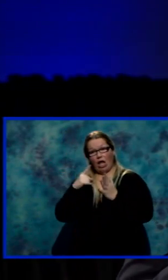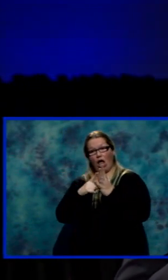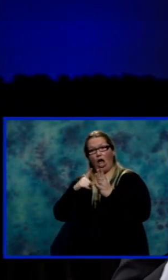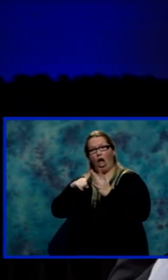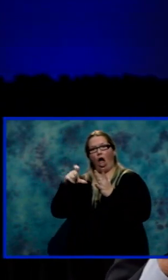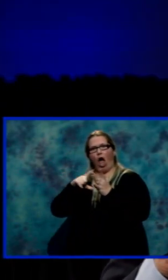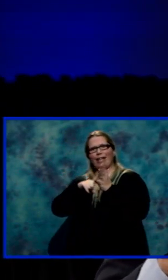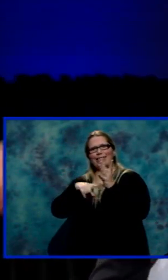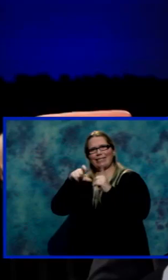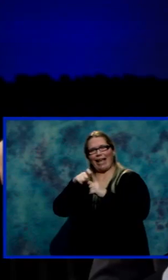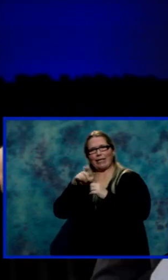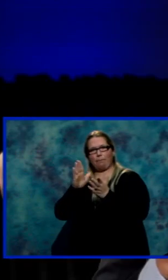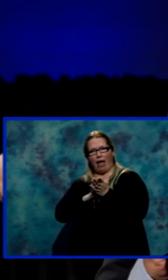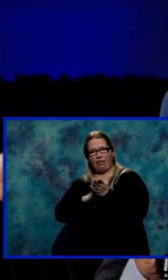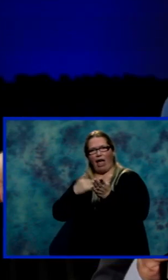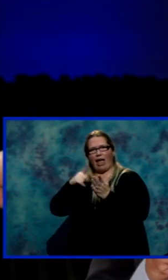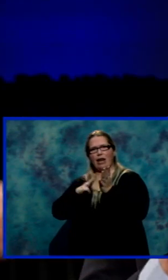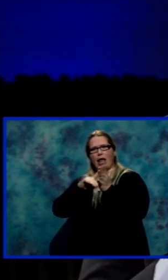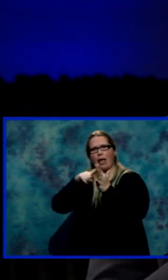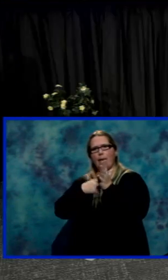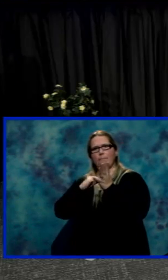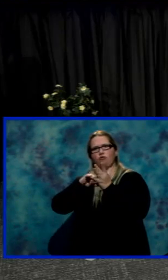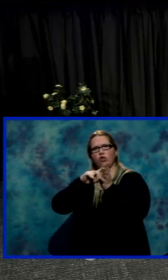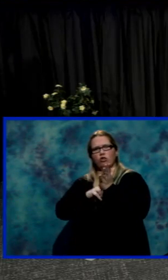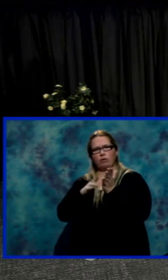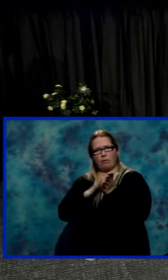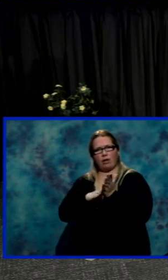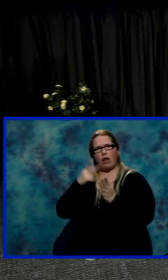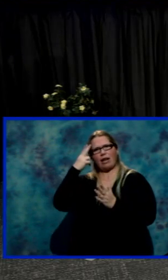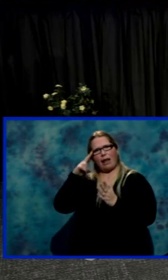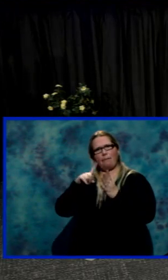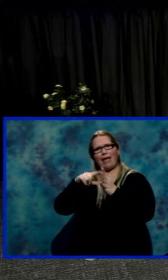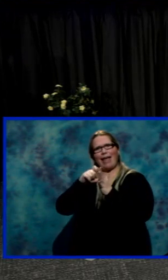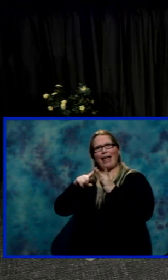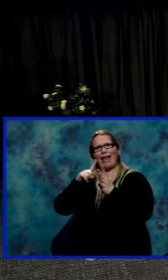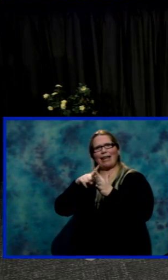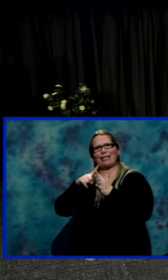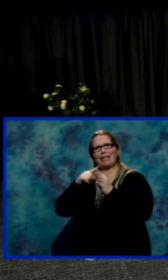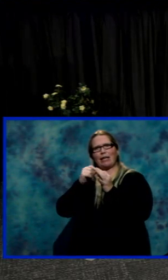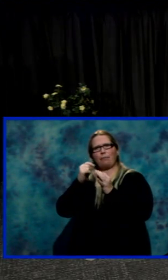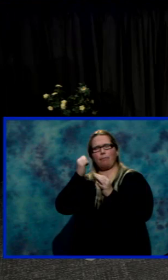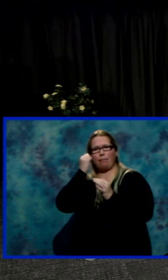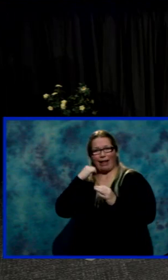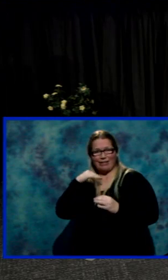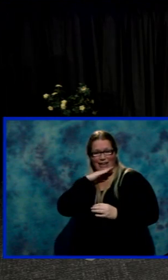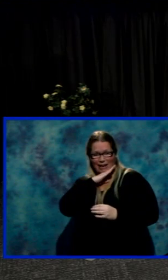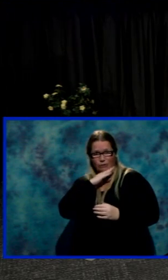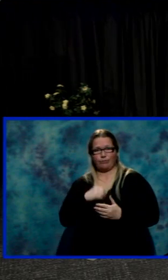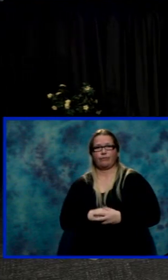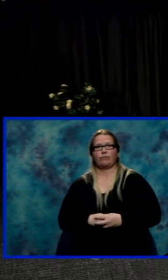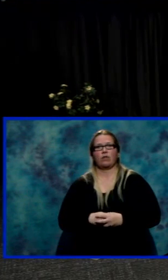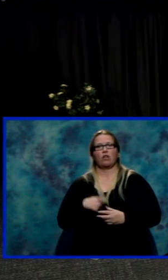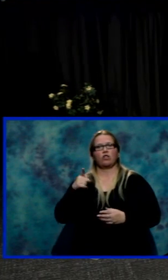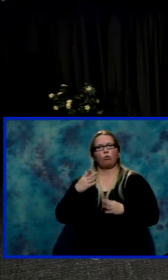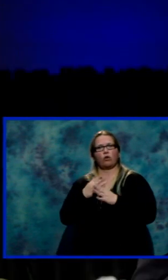Mauritian father. We might know your mum and dad, by the way. Yes, you do. Erna and Eddie Johnson. Eddie works at ADRA Blacktown, and Erna is the Women's Ministries Director for